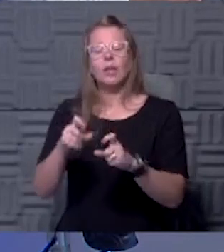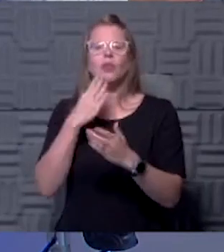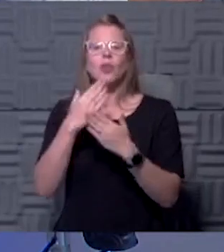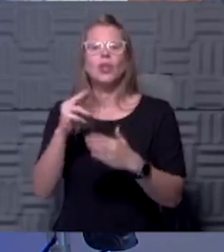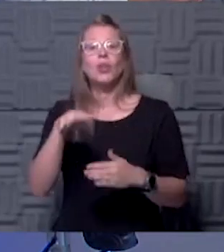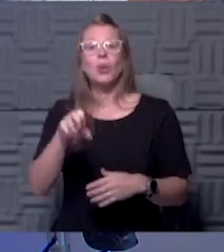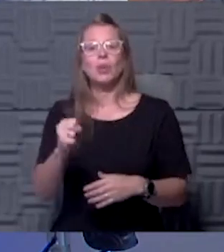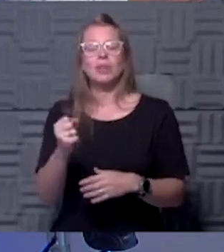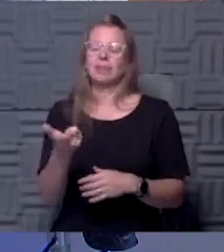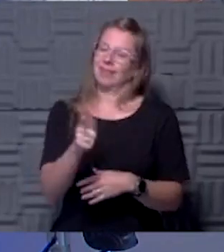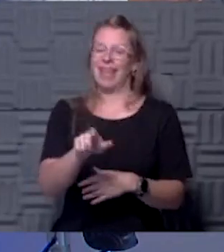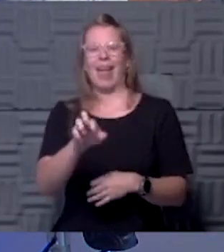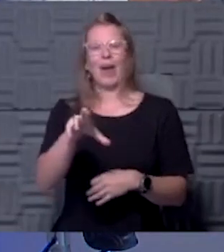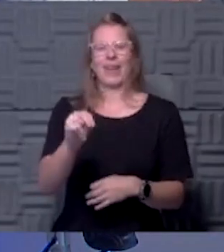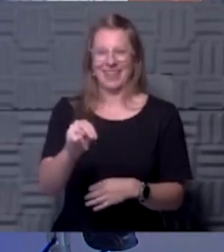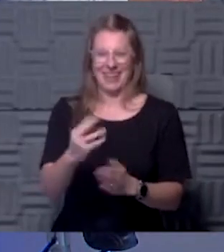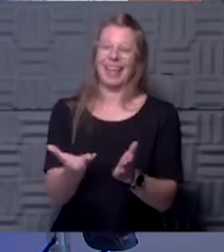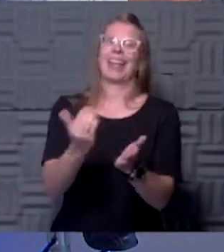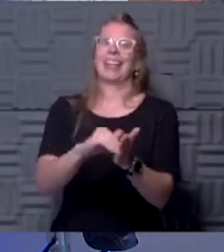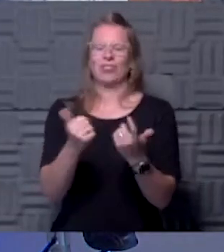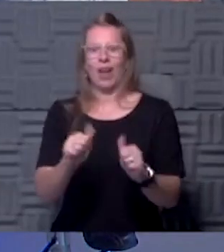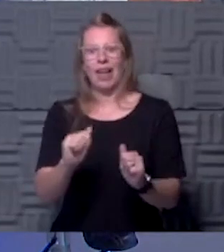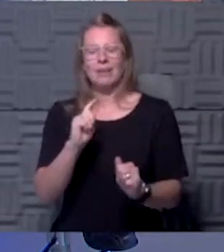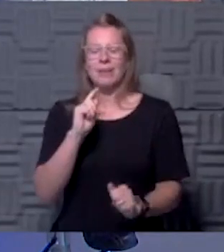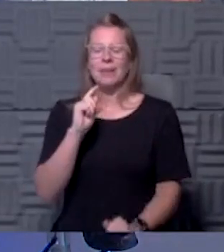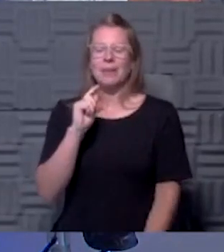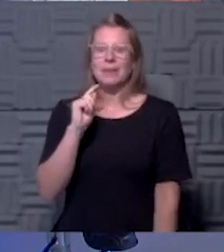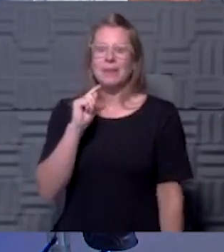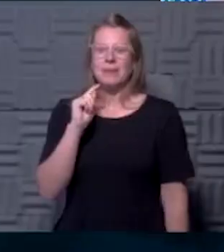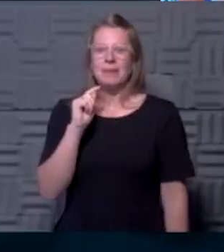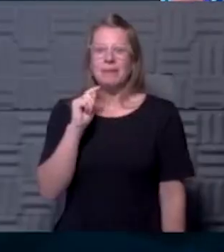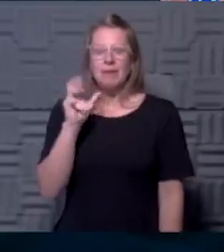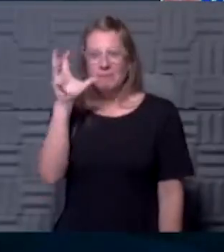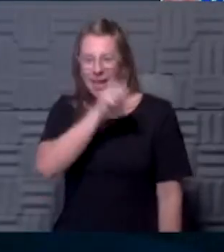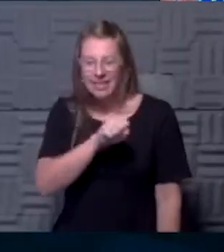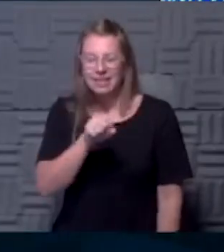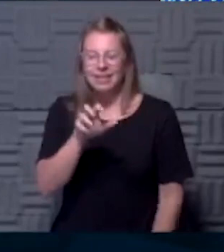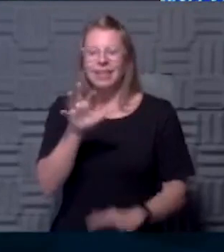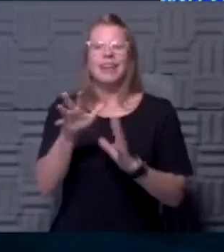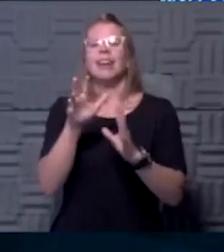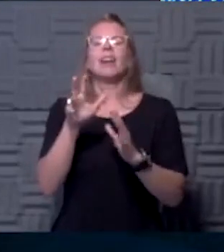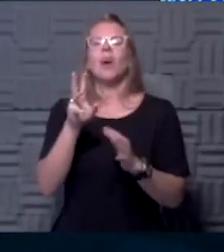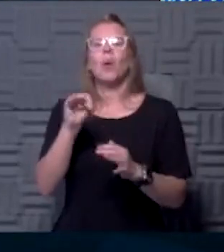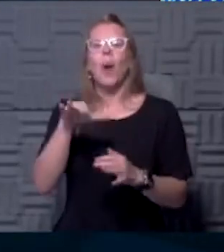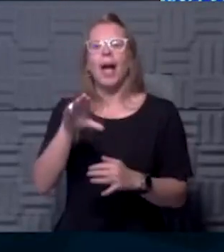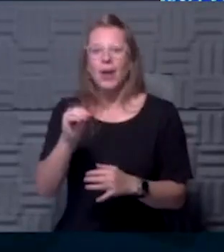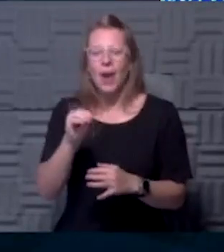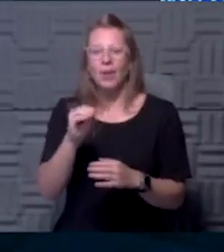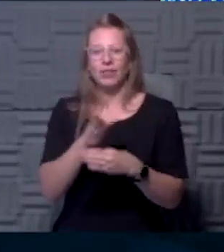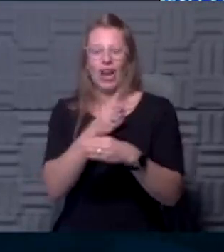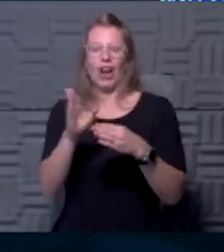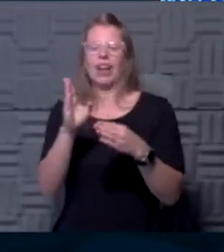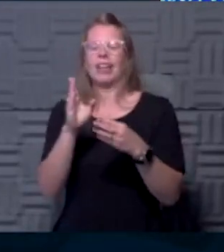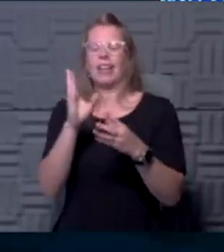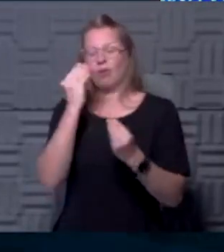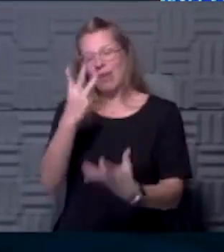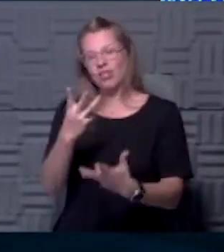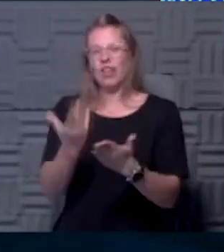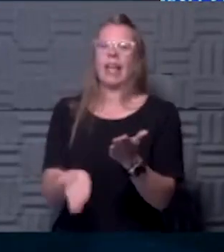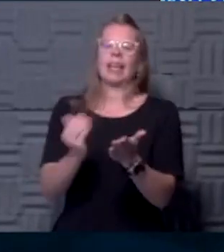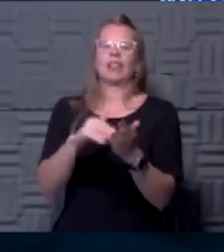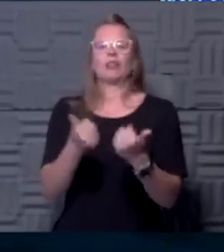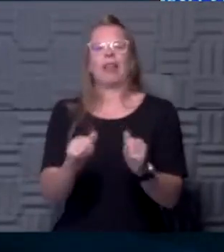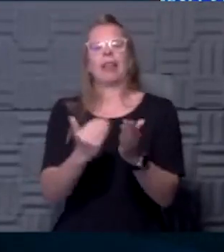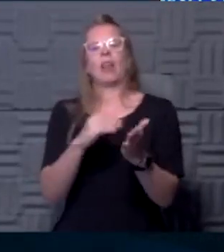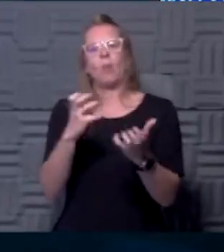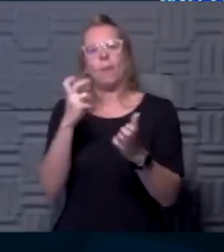Aaron, you're back with us. Let's try again. We missed you, and you were saying something really important. You showed some Wyandotte County information. Let's try that again because I want